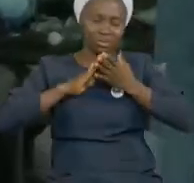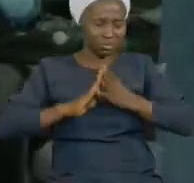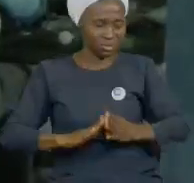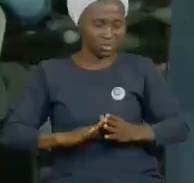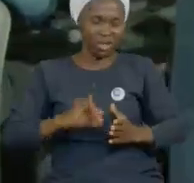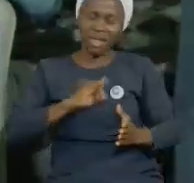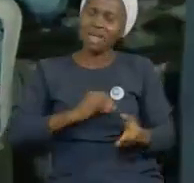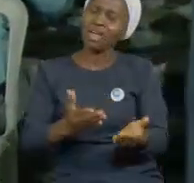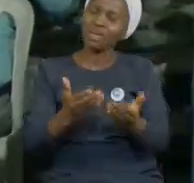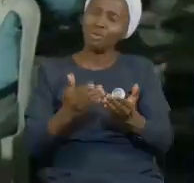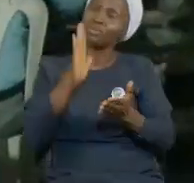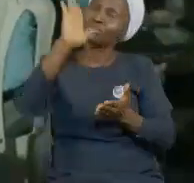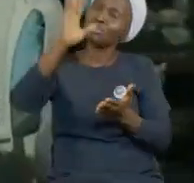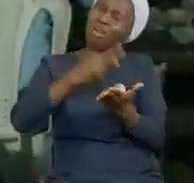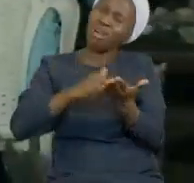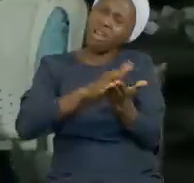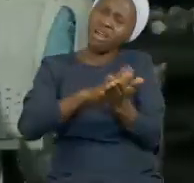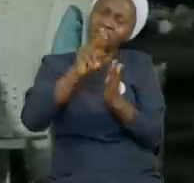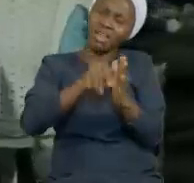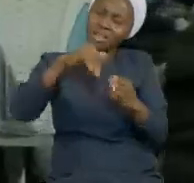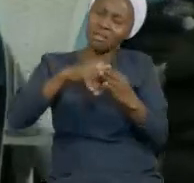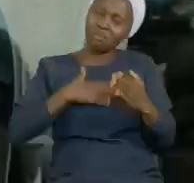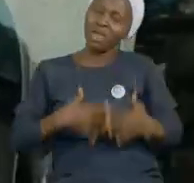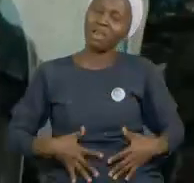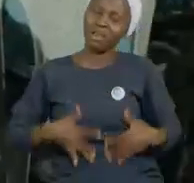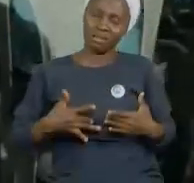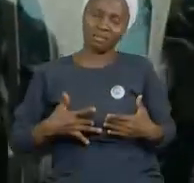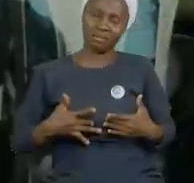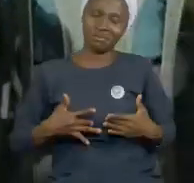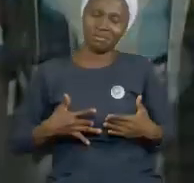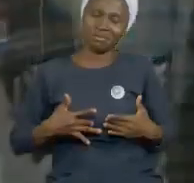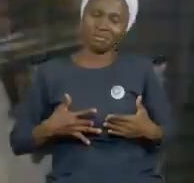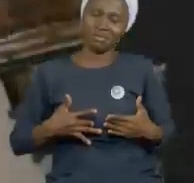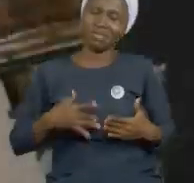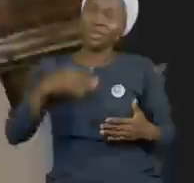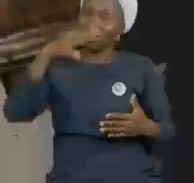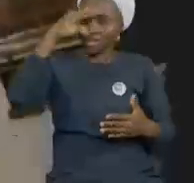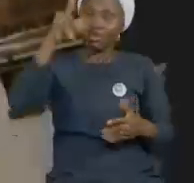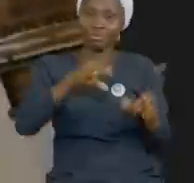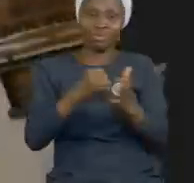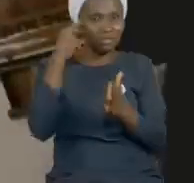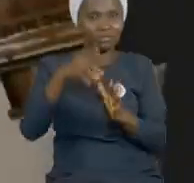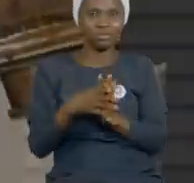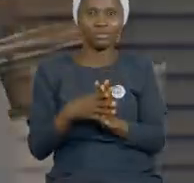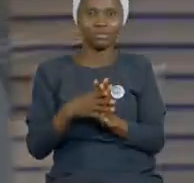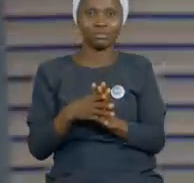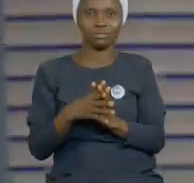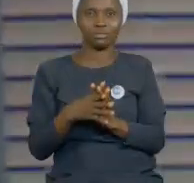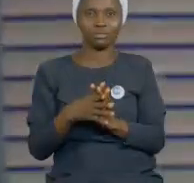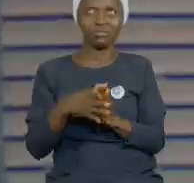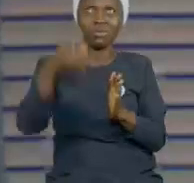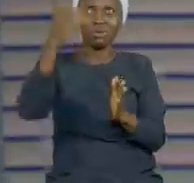want your righteousness in my life. He'll do it. He never says no to